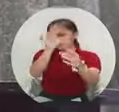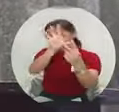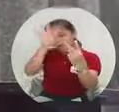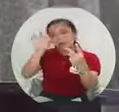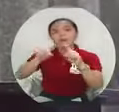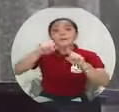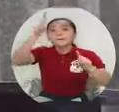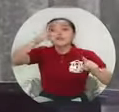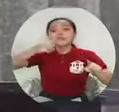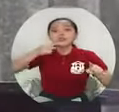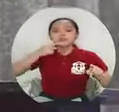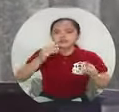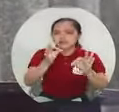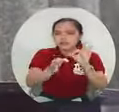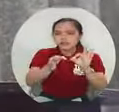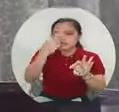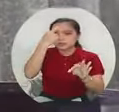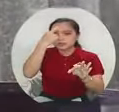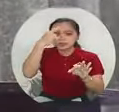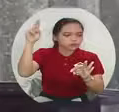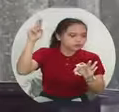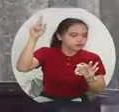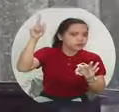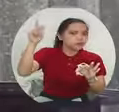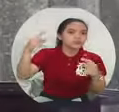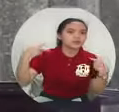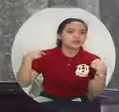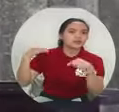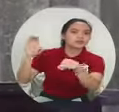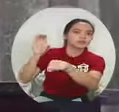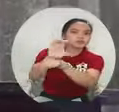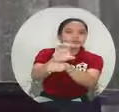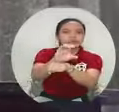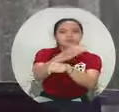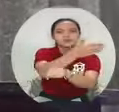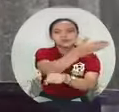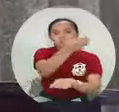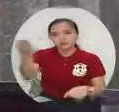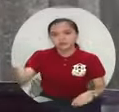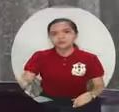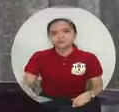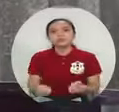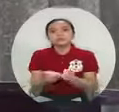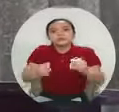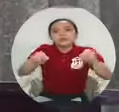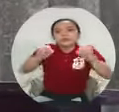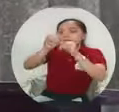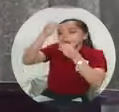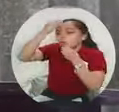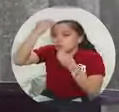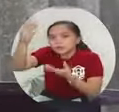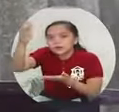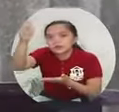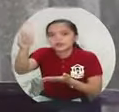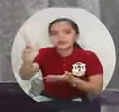God said, when you disobey, there is a curse. Obedience brings blessing.